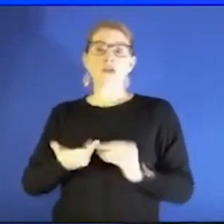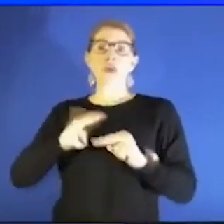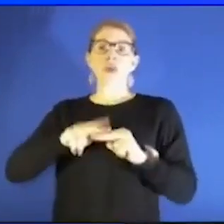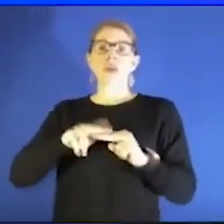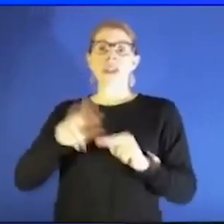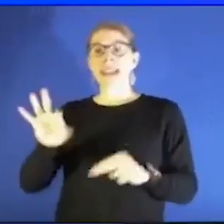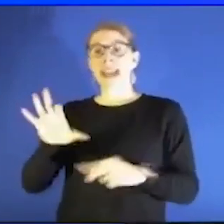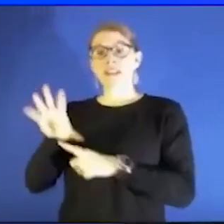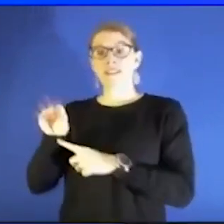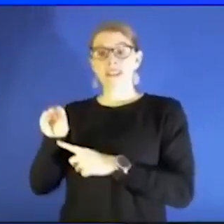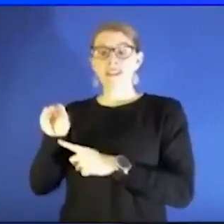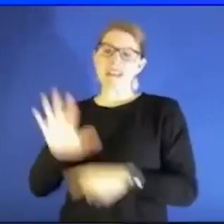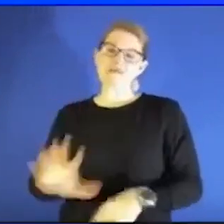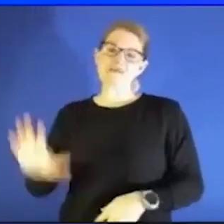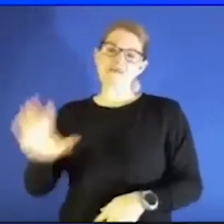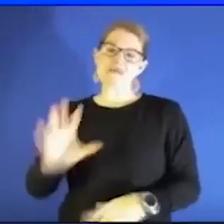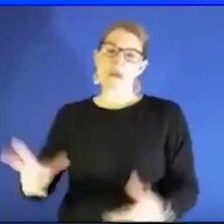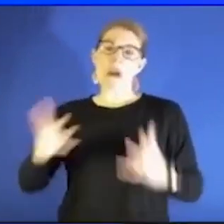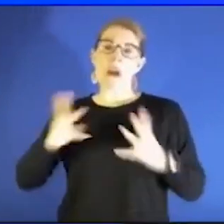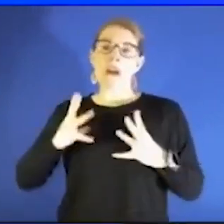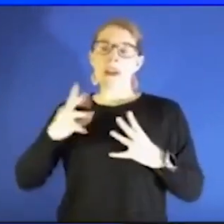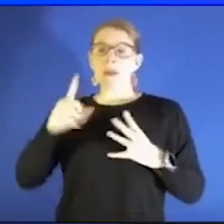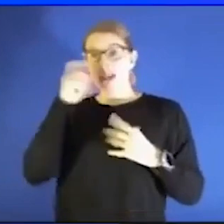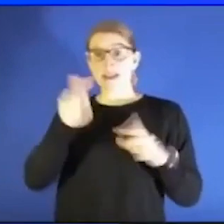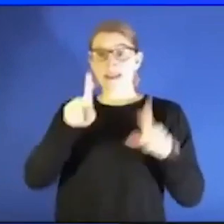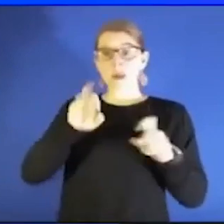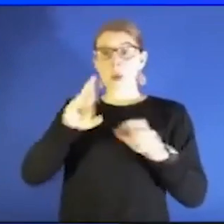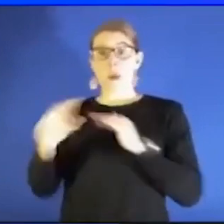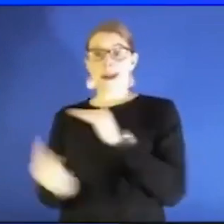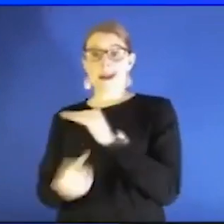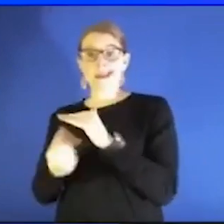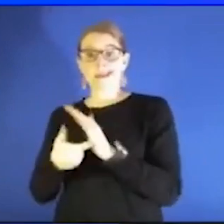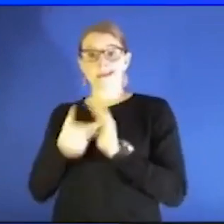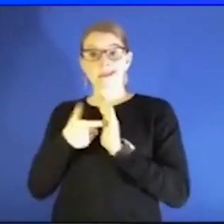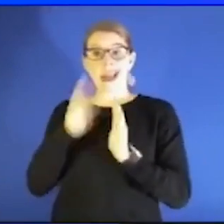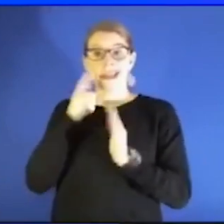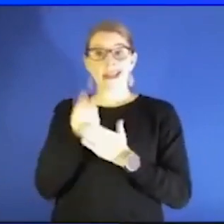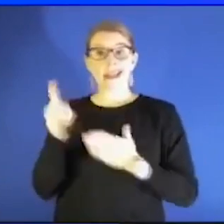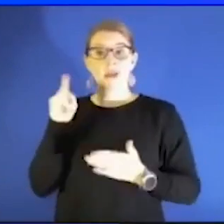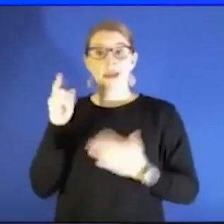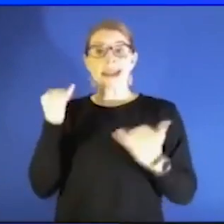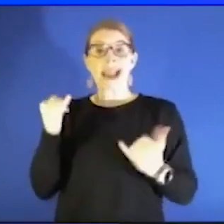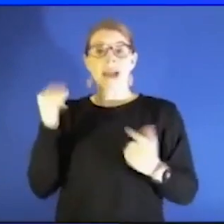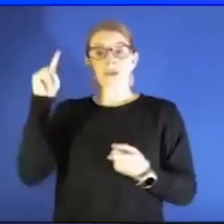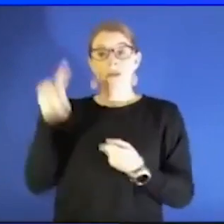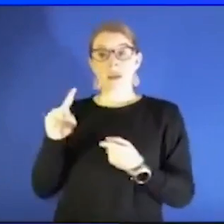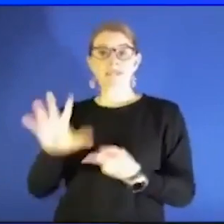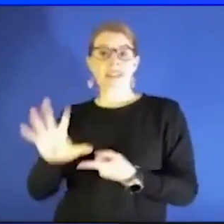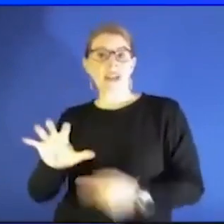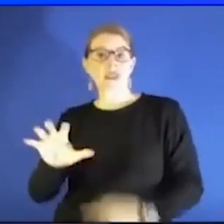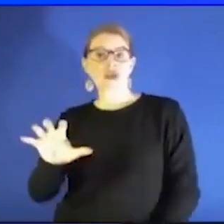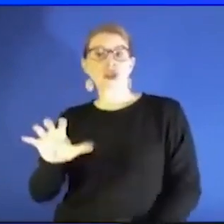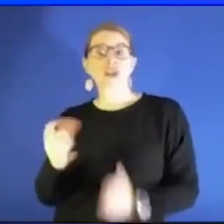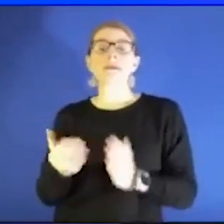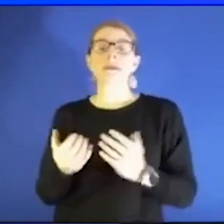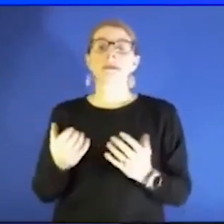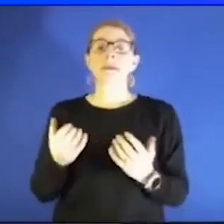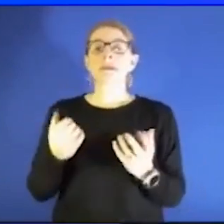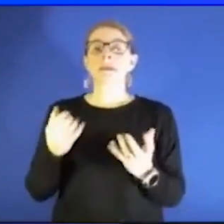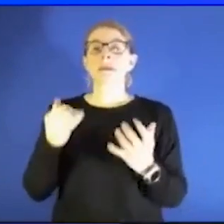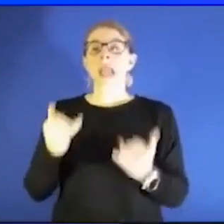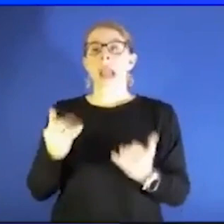out for testing or isolation, I think last week. We're down into the 500s. But that's still a big